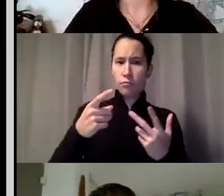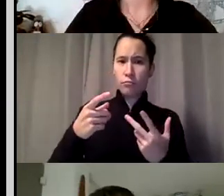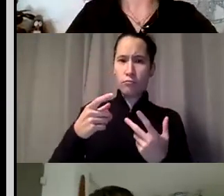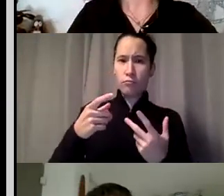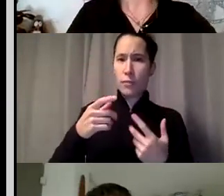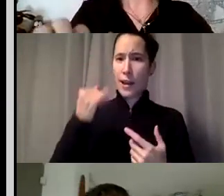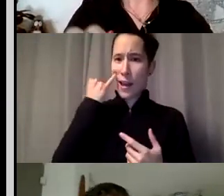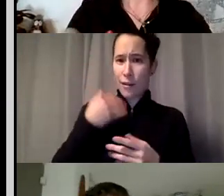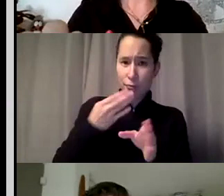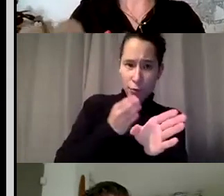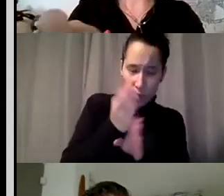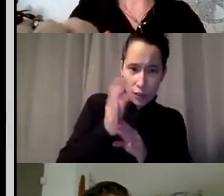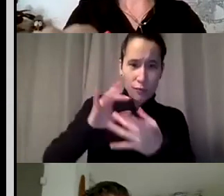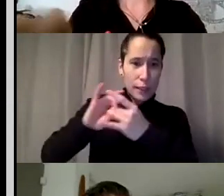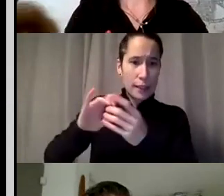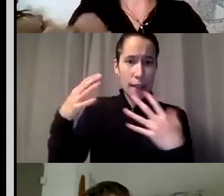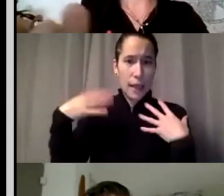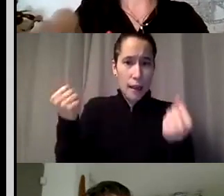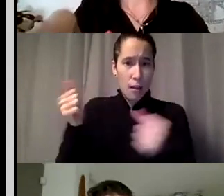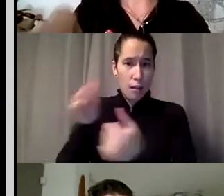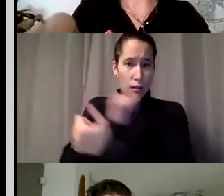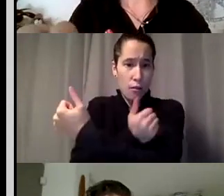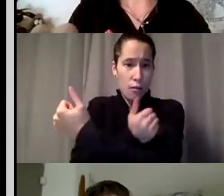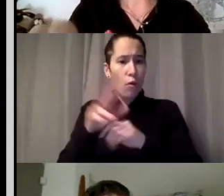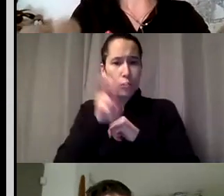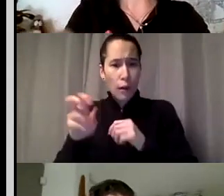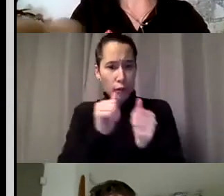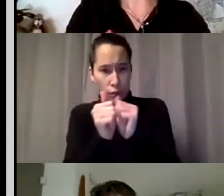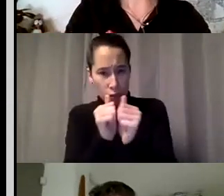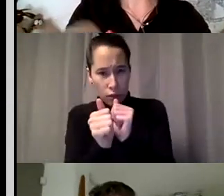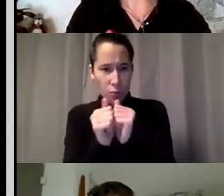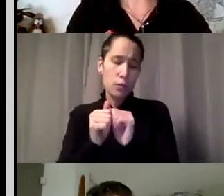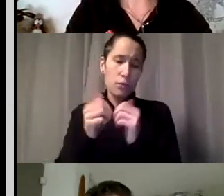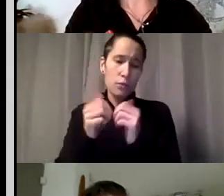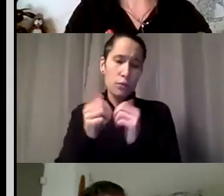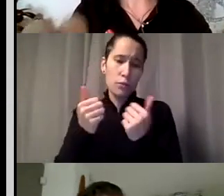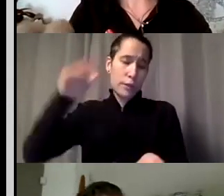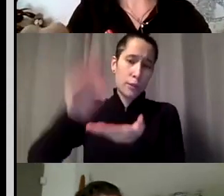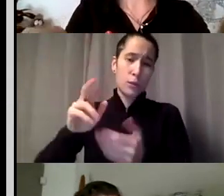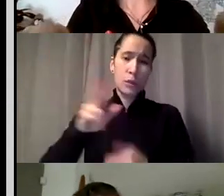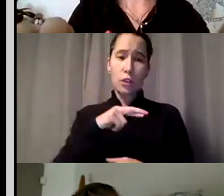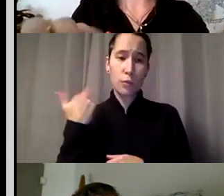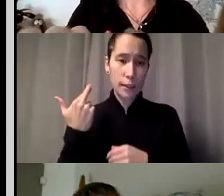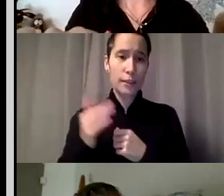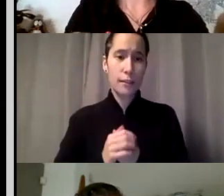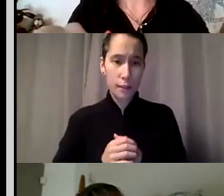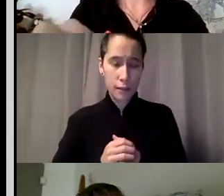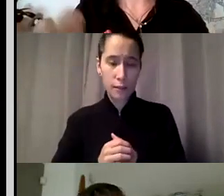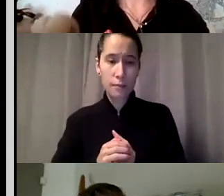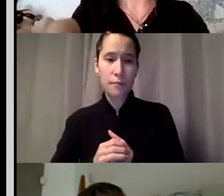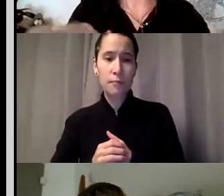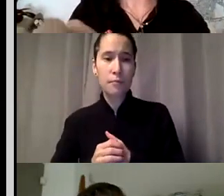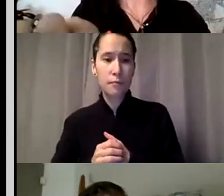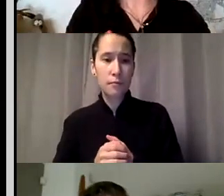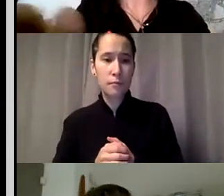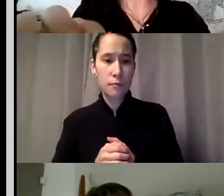And overall, it's trying to manage the risks that in the new year that we can go back to being able to do some of these activities that we